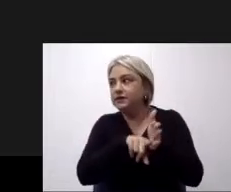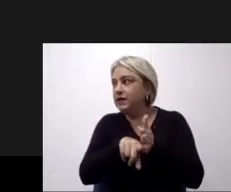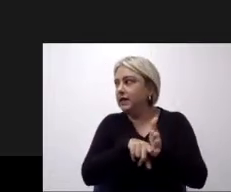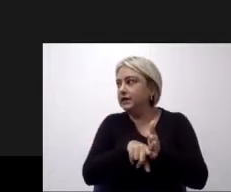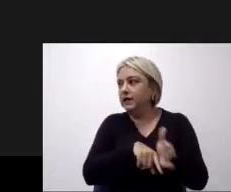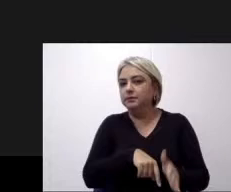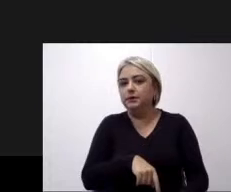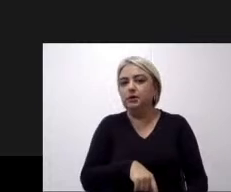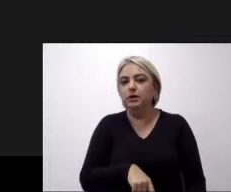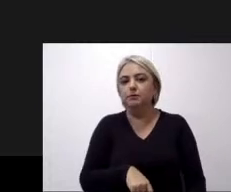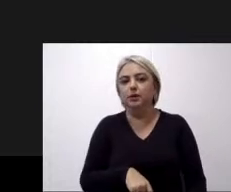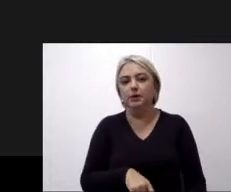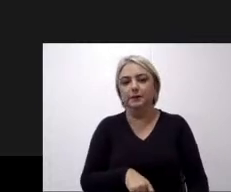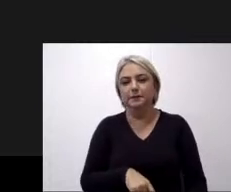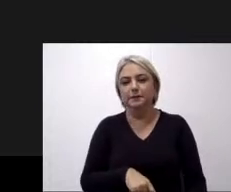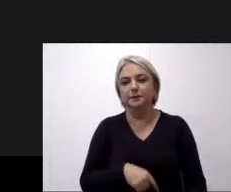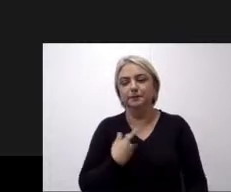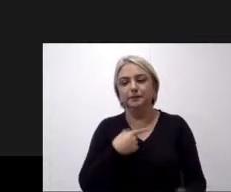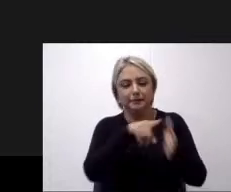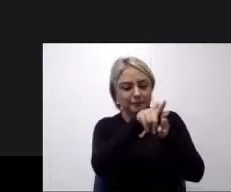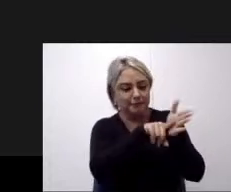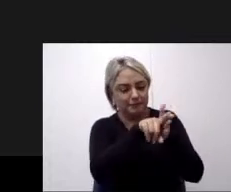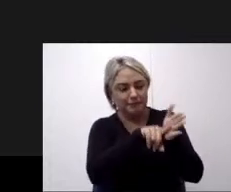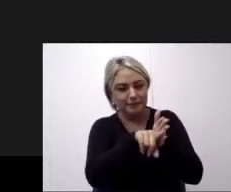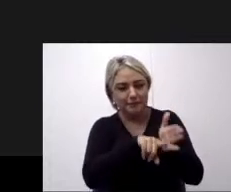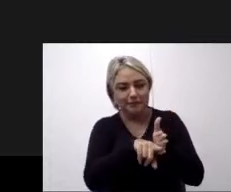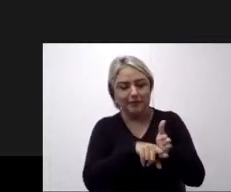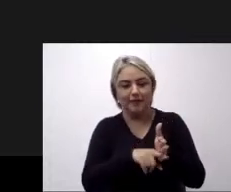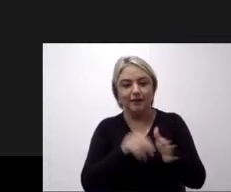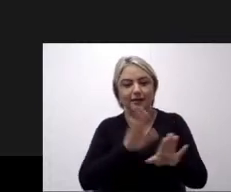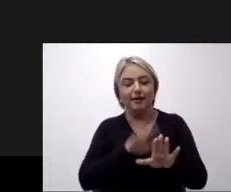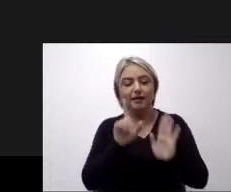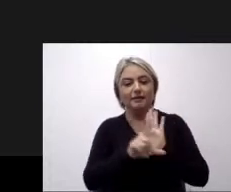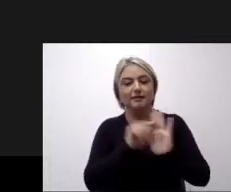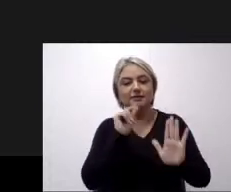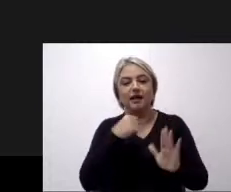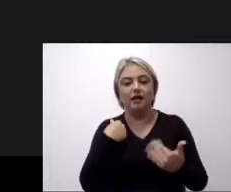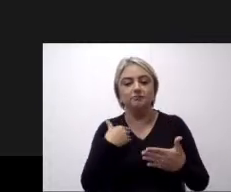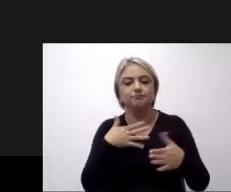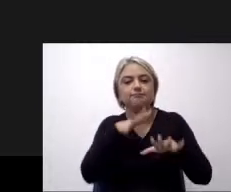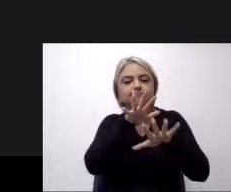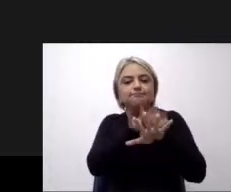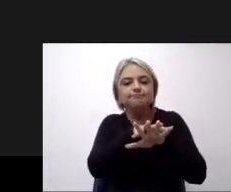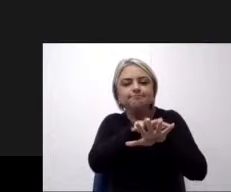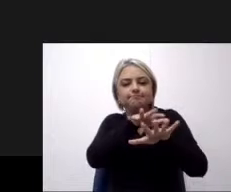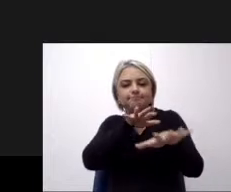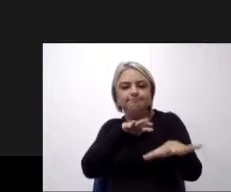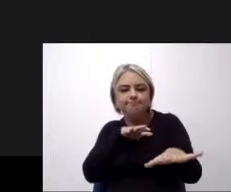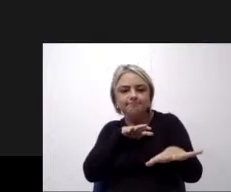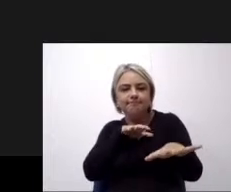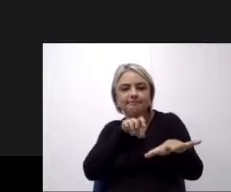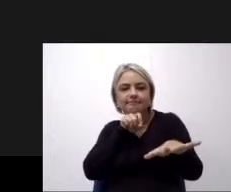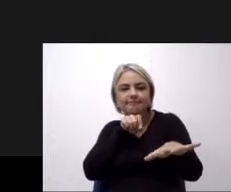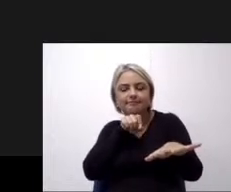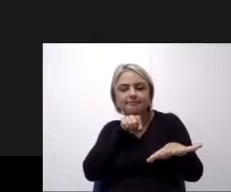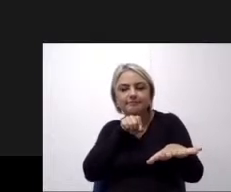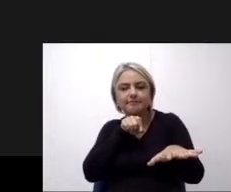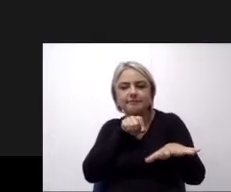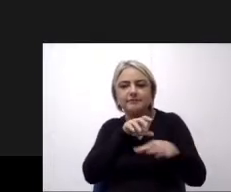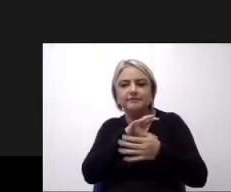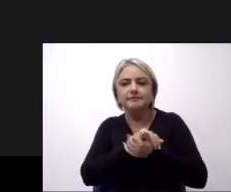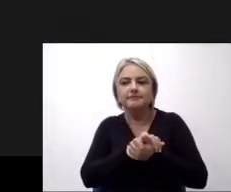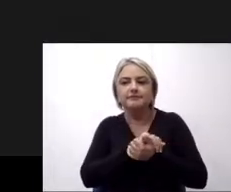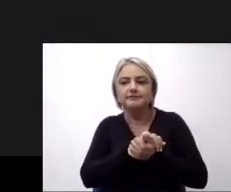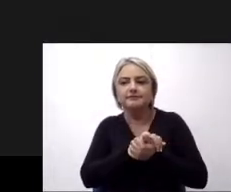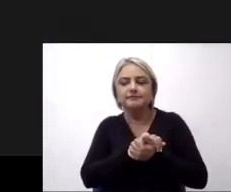the boundaries of public policies and shows that the centrality of the boundary between the private and public sphere, which